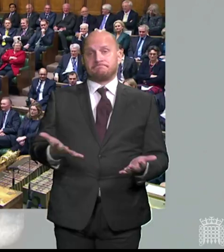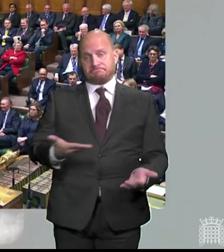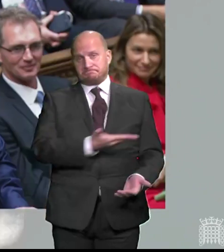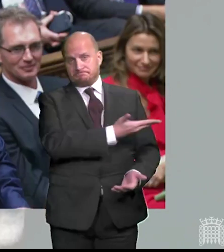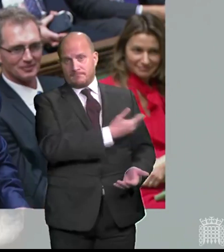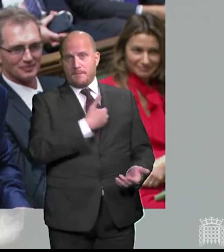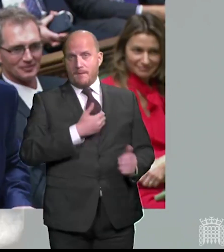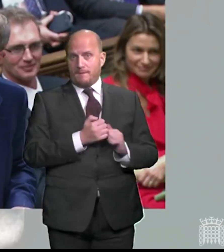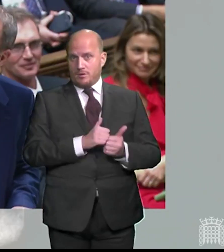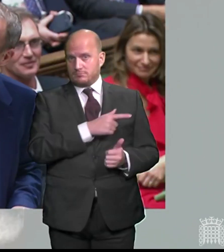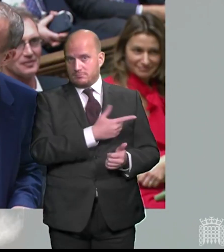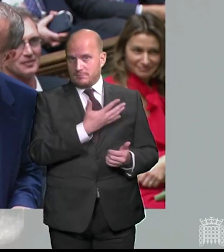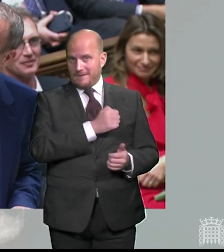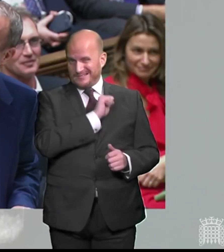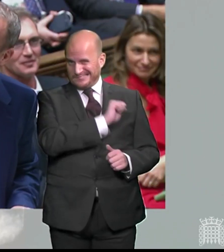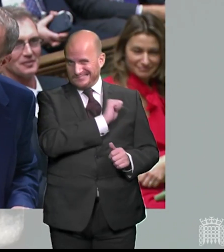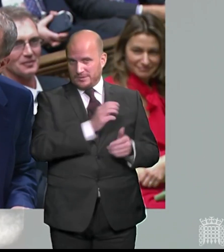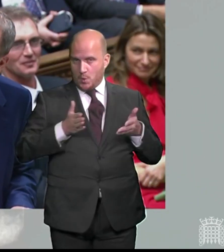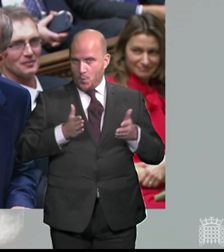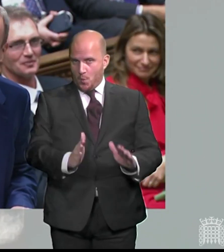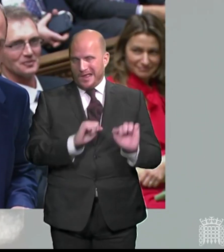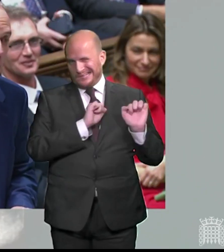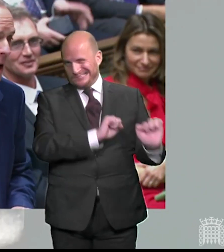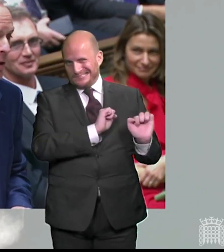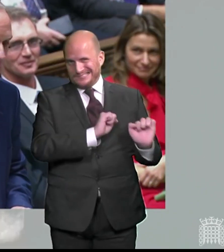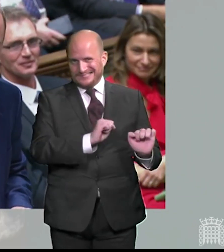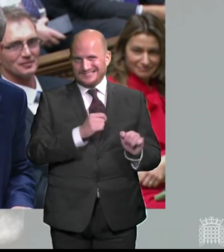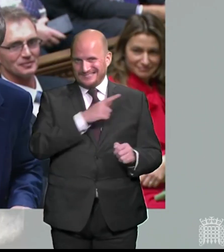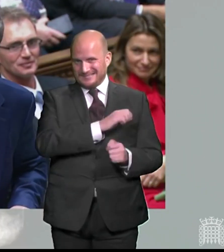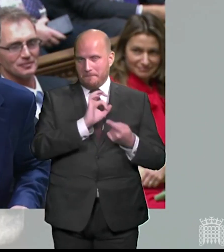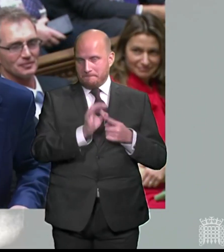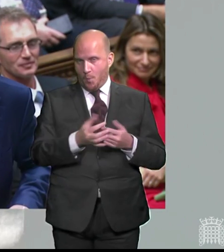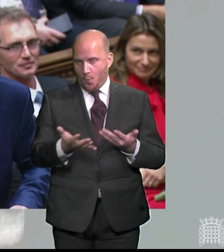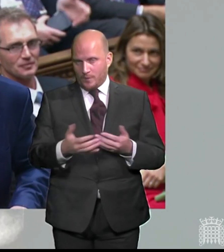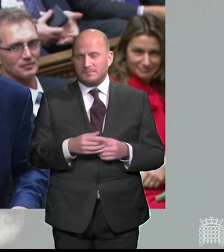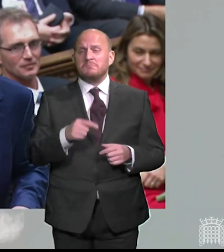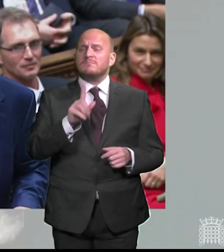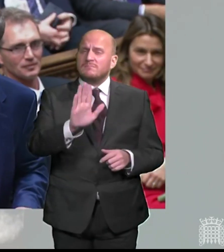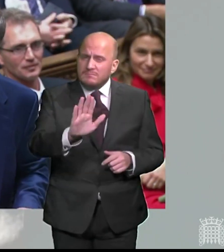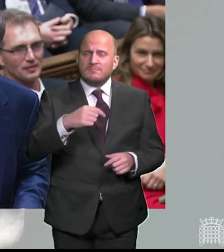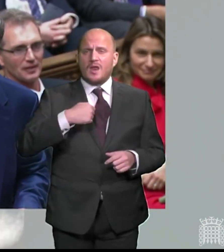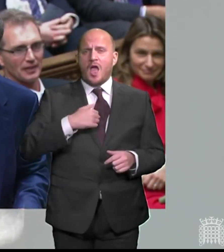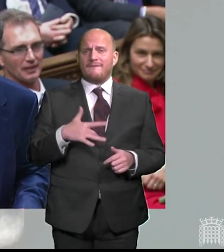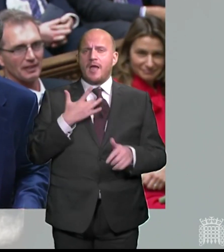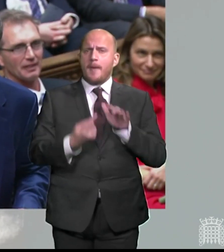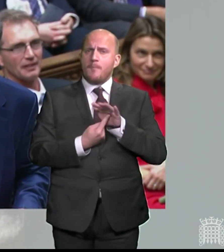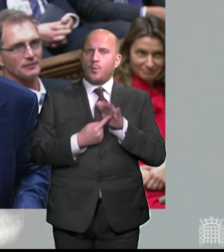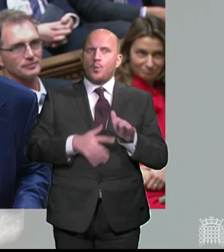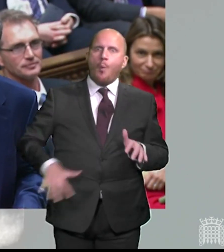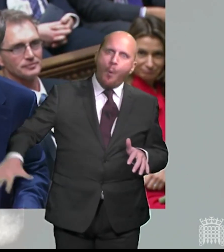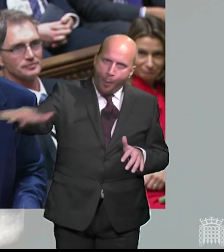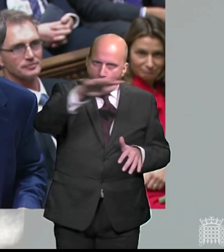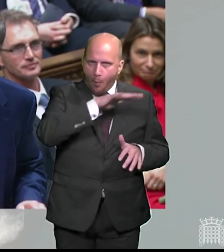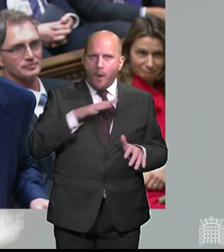Prime Minister defends his deputy whose behaviour has been described as abrasive, controlling and